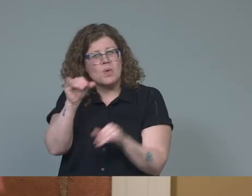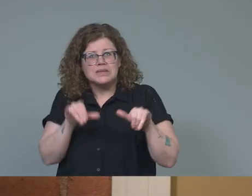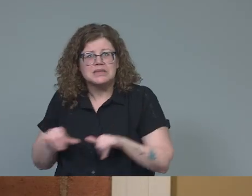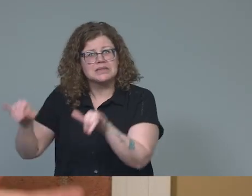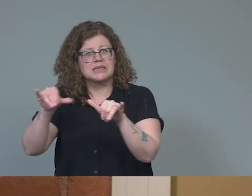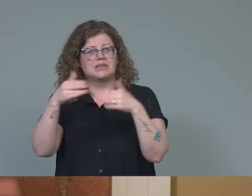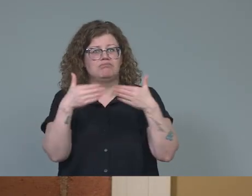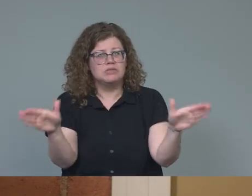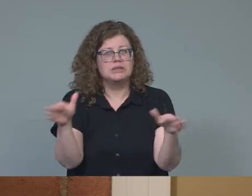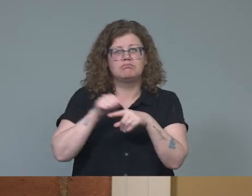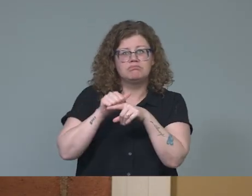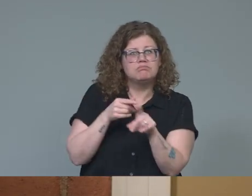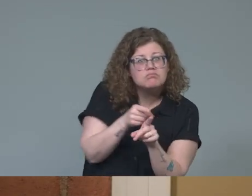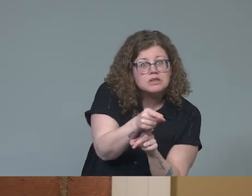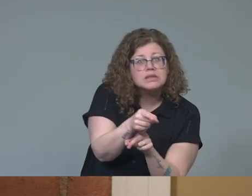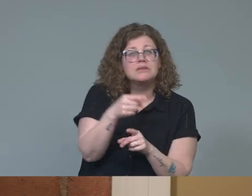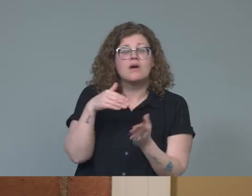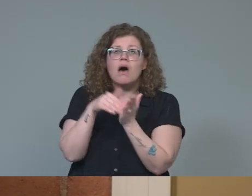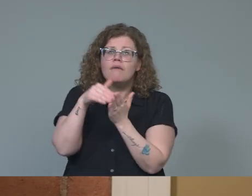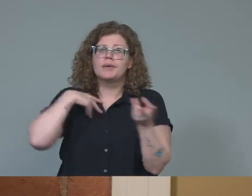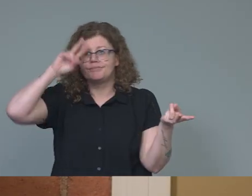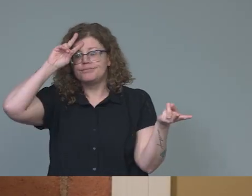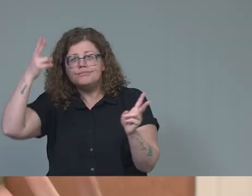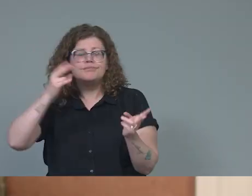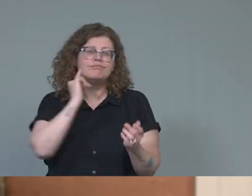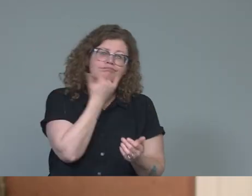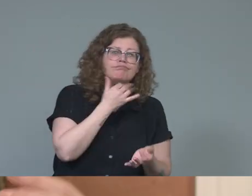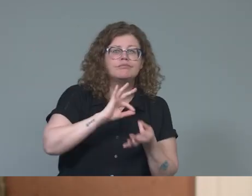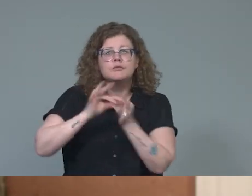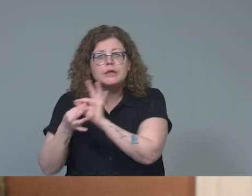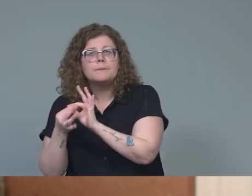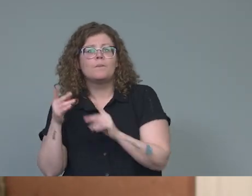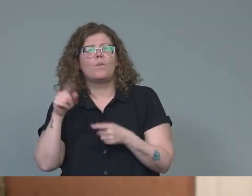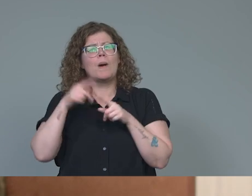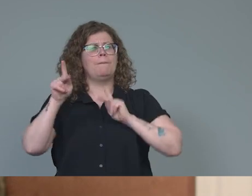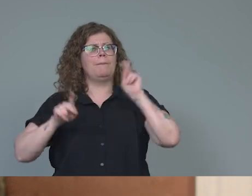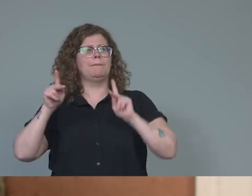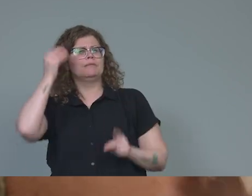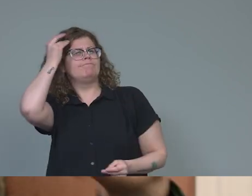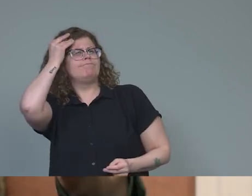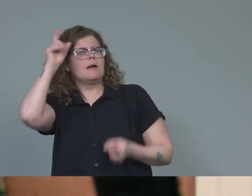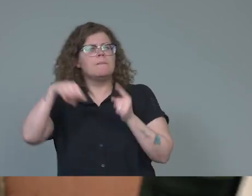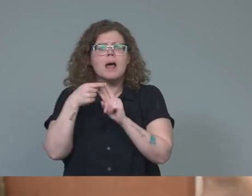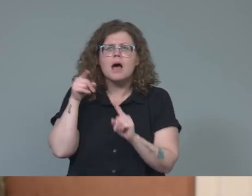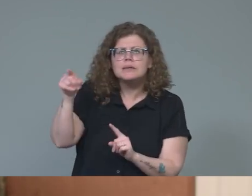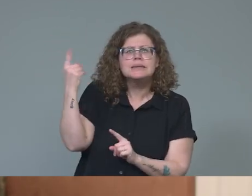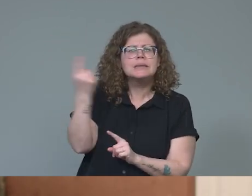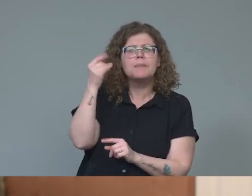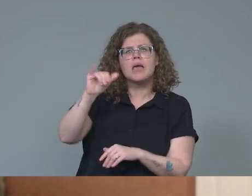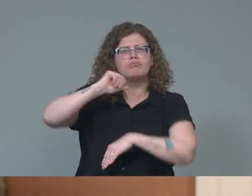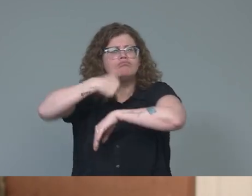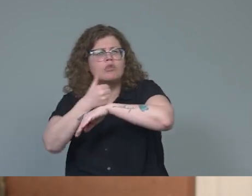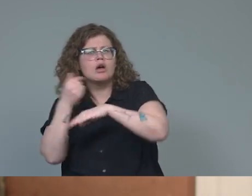don't understand the process and the background that went into it. The more that you can celebrate and share that story, bring people together, show